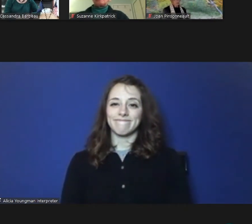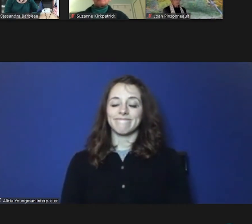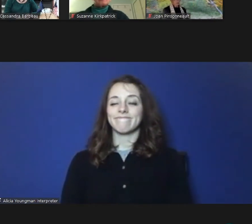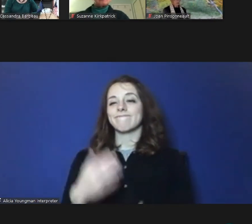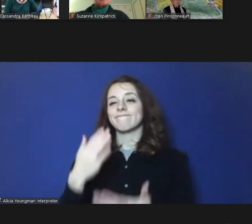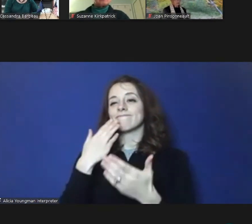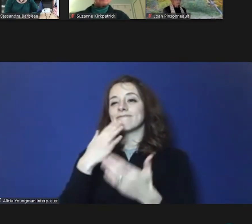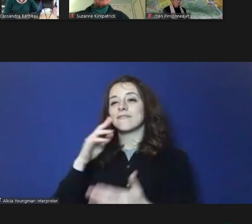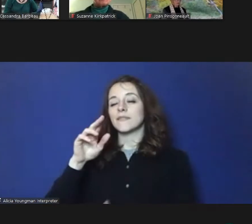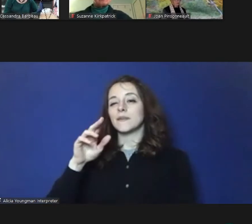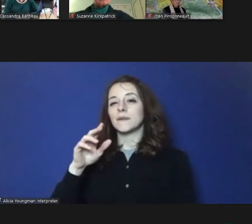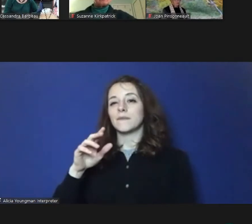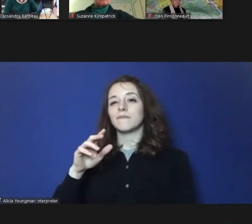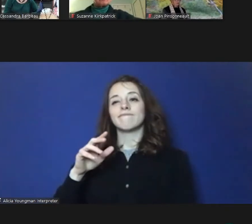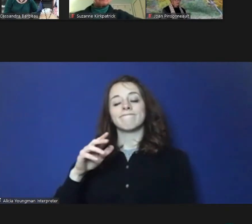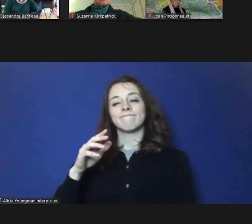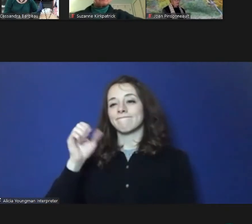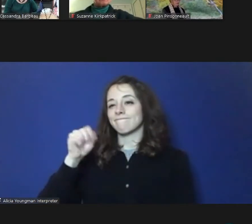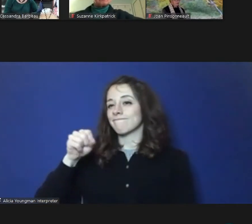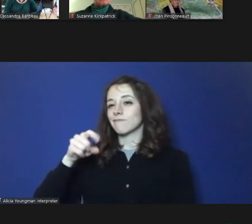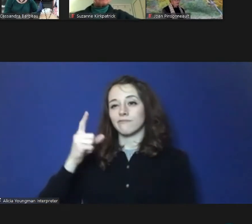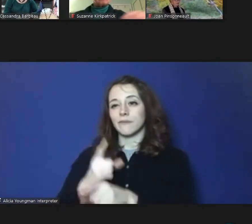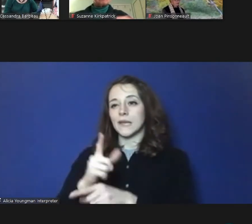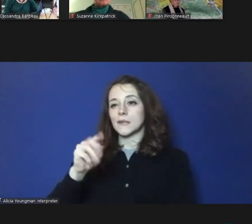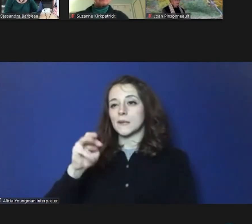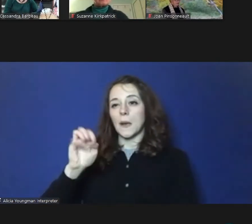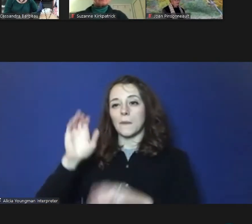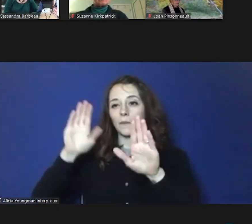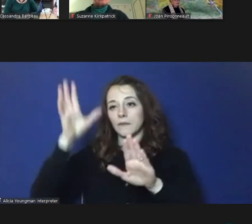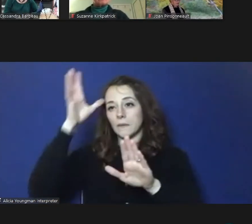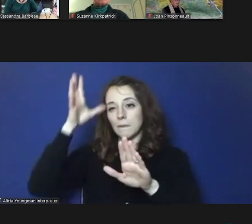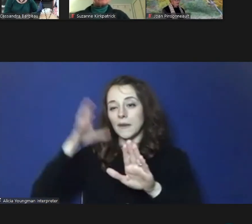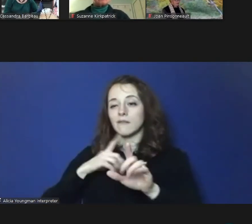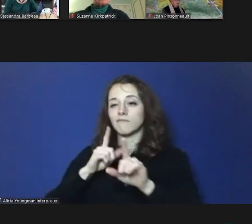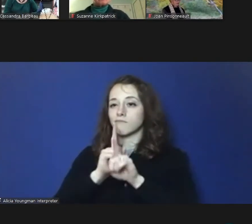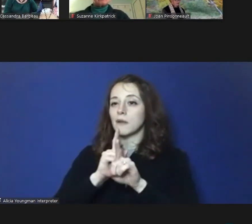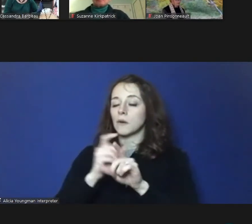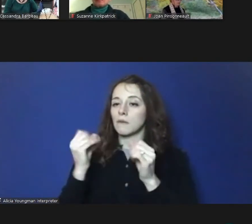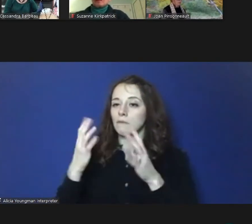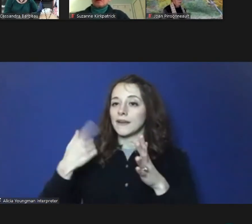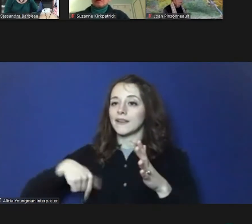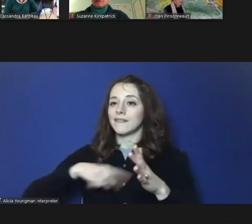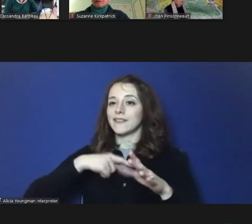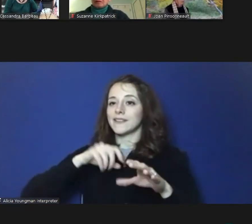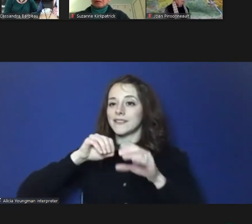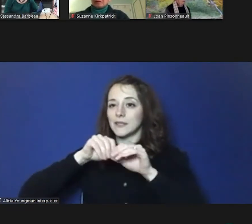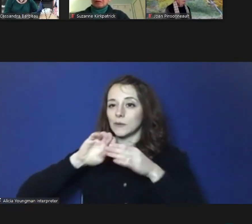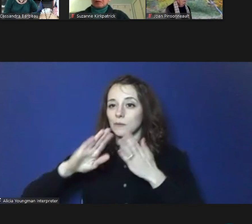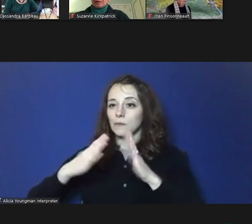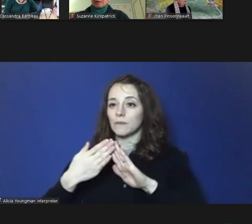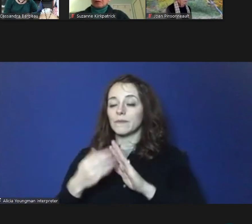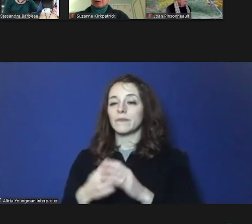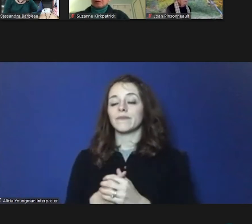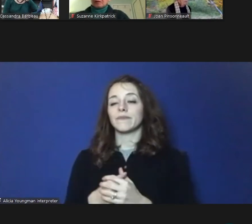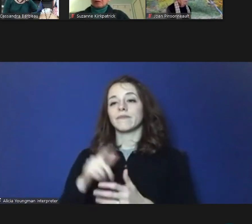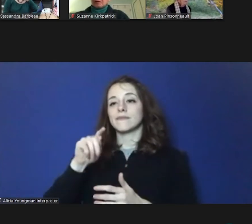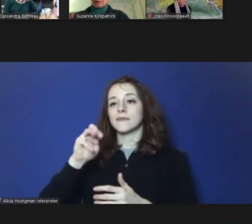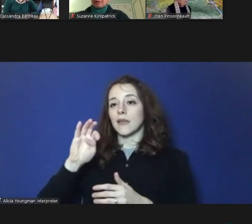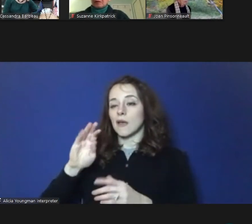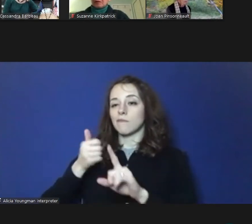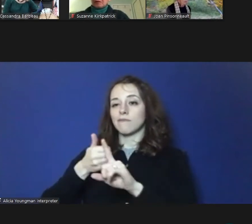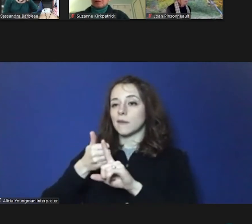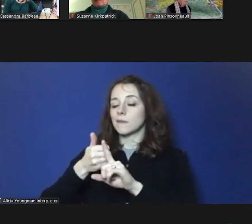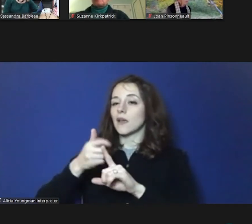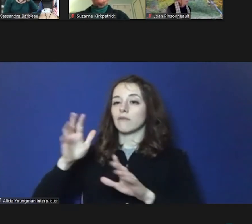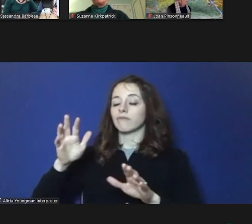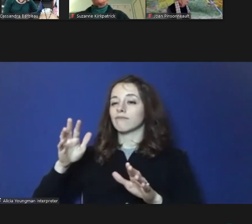Thank you. Tom was a great man and was a mentor to many of us in the community. He was an exemplary